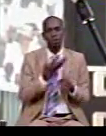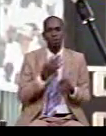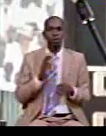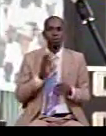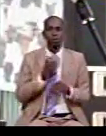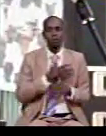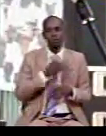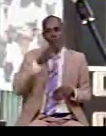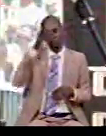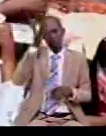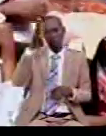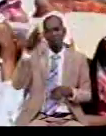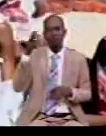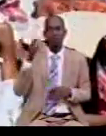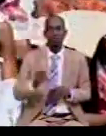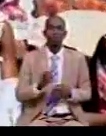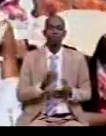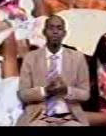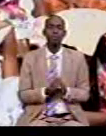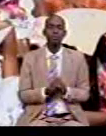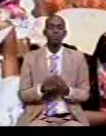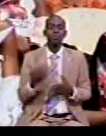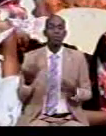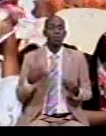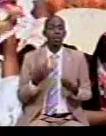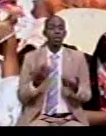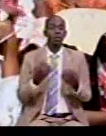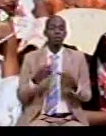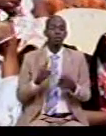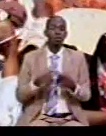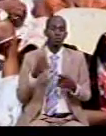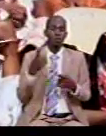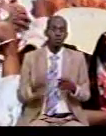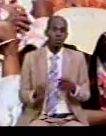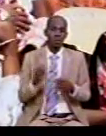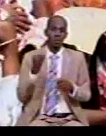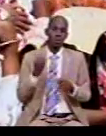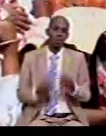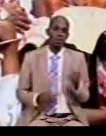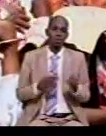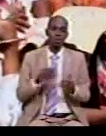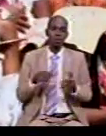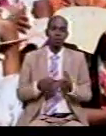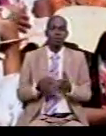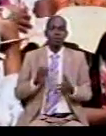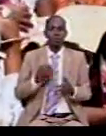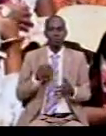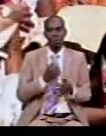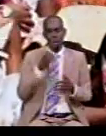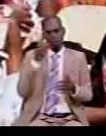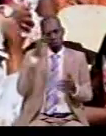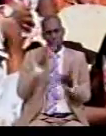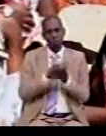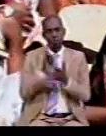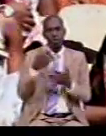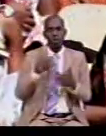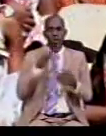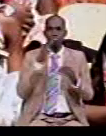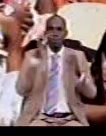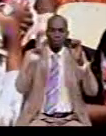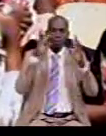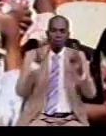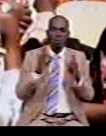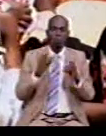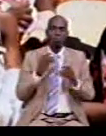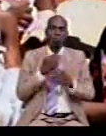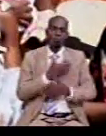Morning show, and I believe you have been educated, entertained, and above all impacted, as we all have been. Once again, my name